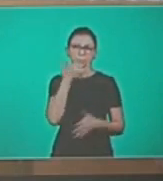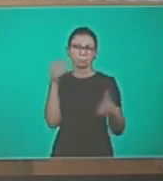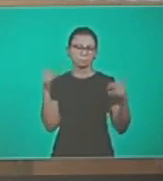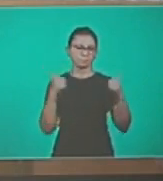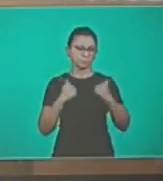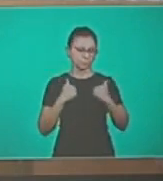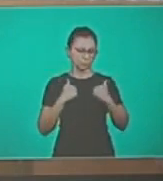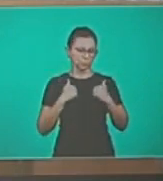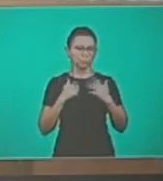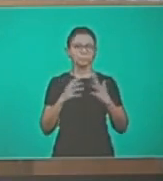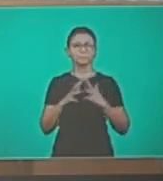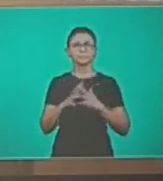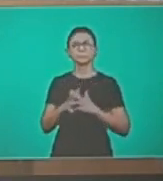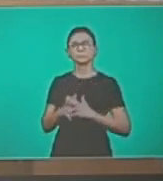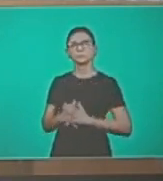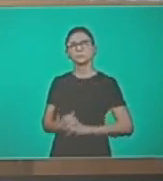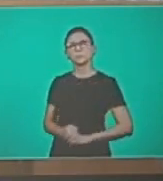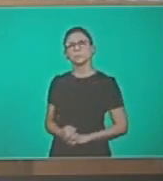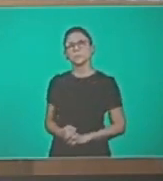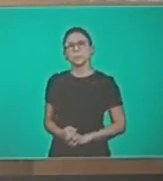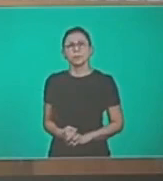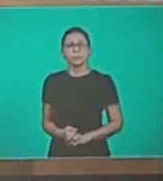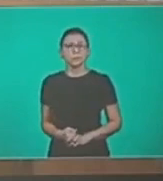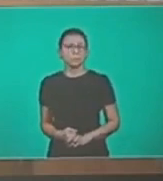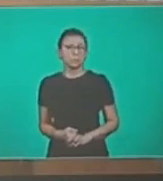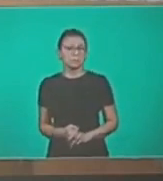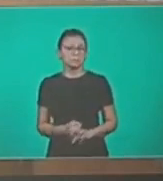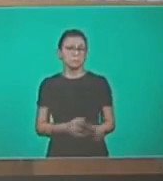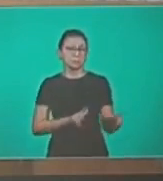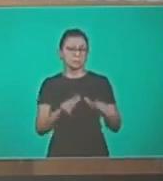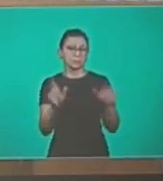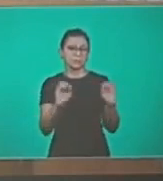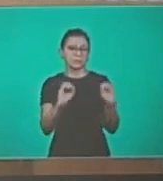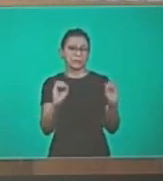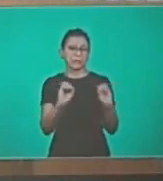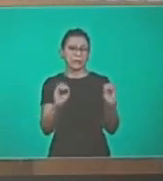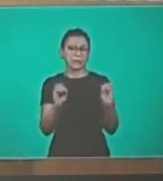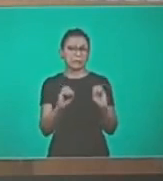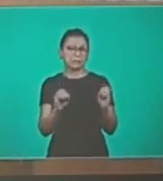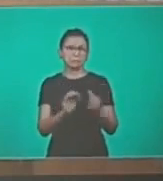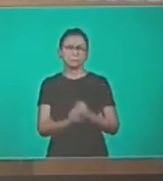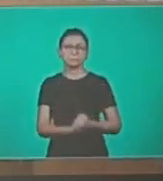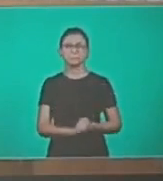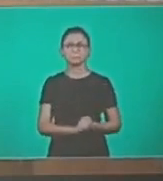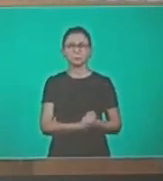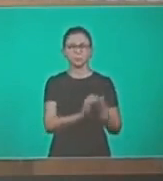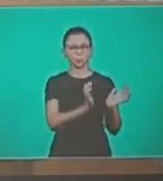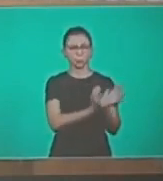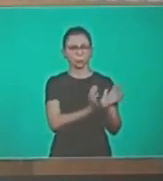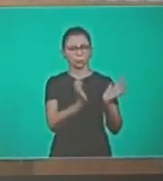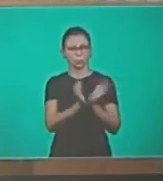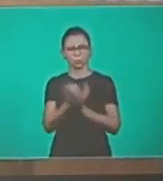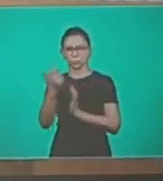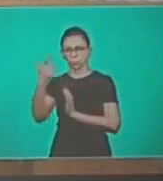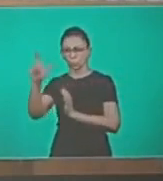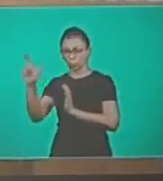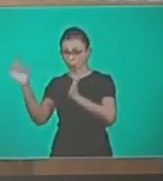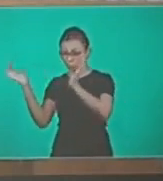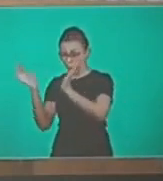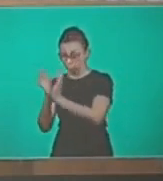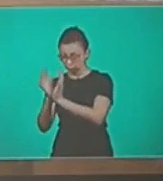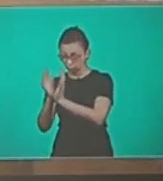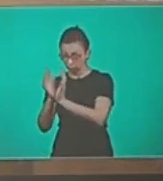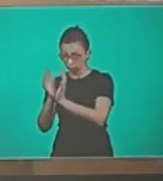public square. So they like doing without doing anything. And for last, they